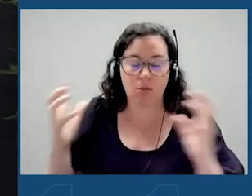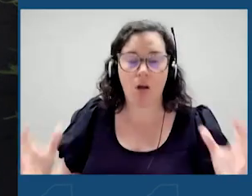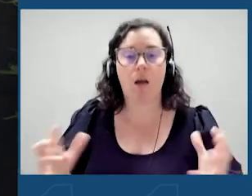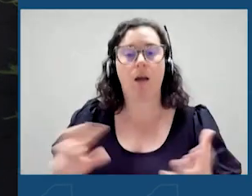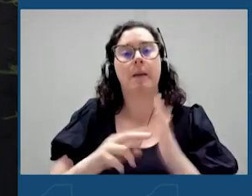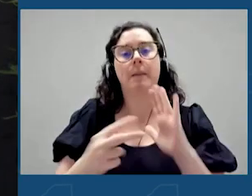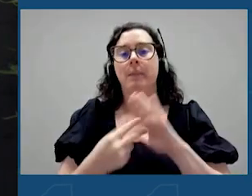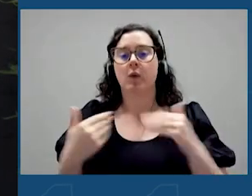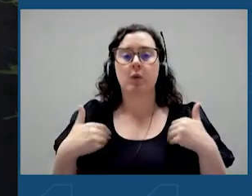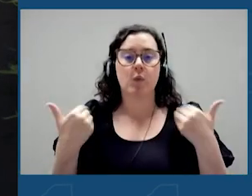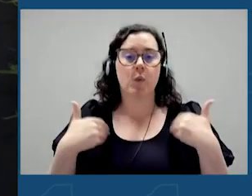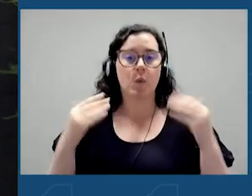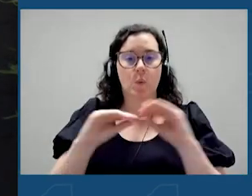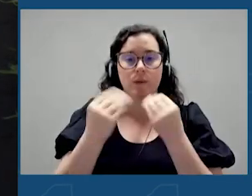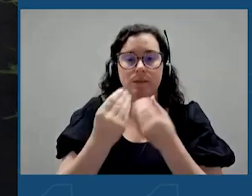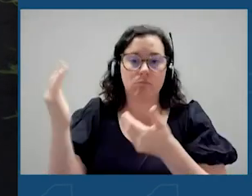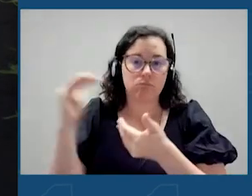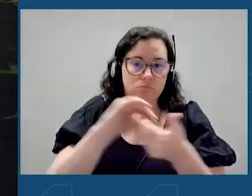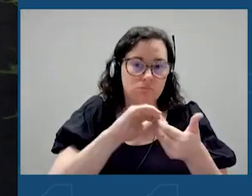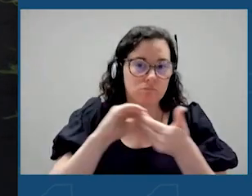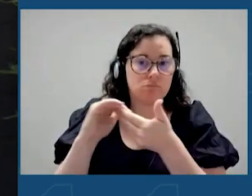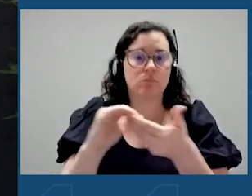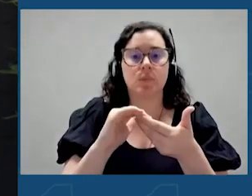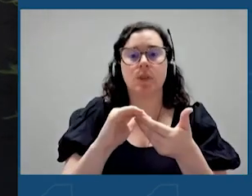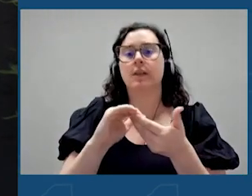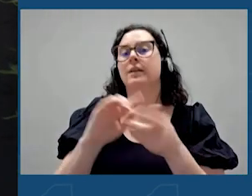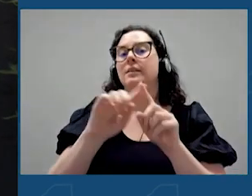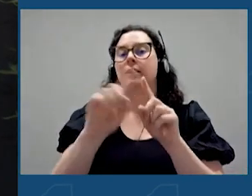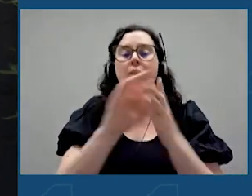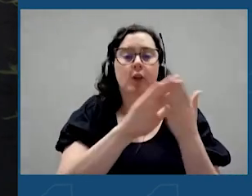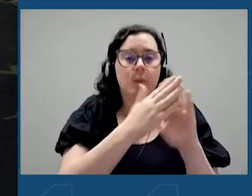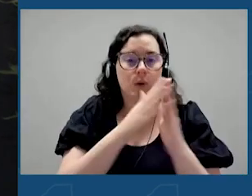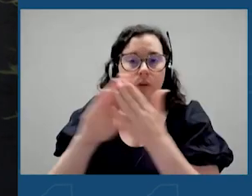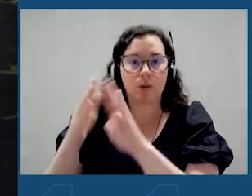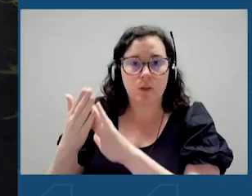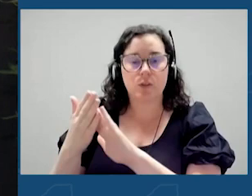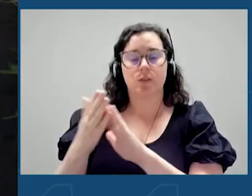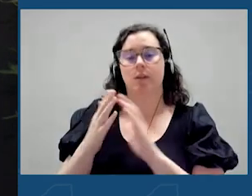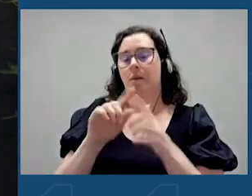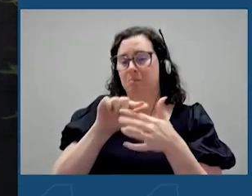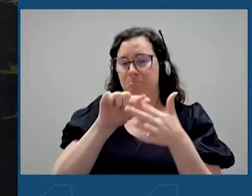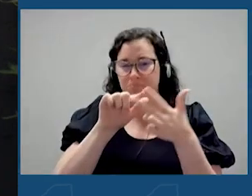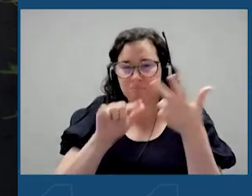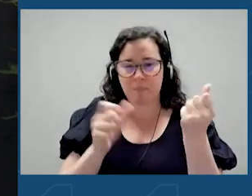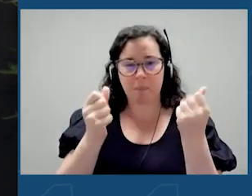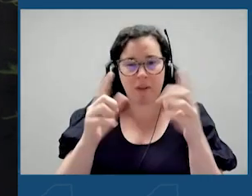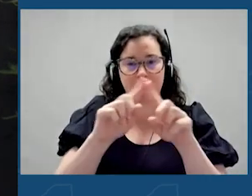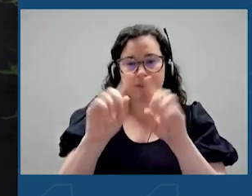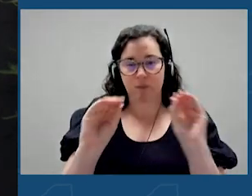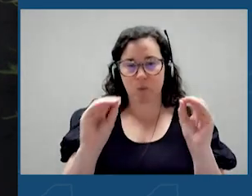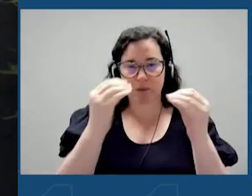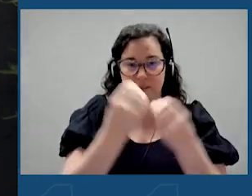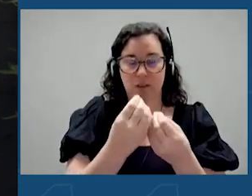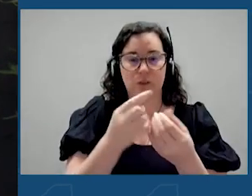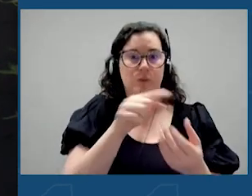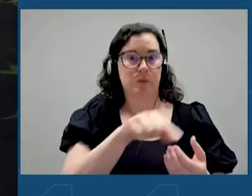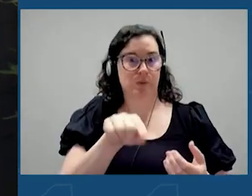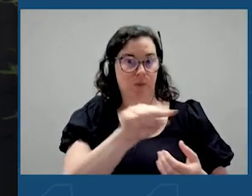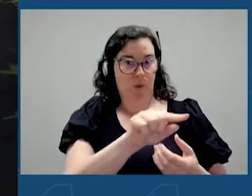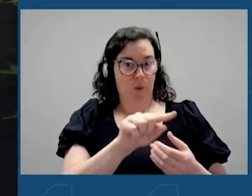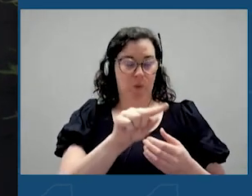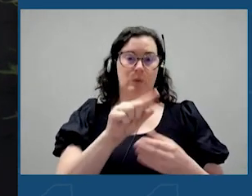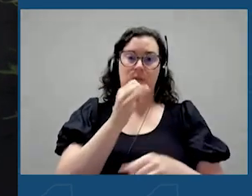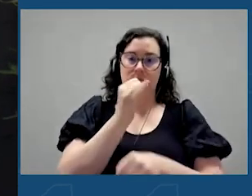organizations like SUNY New Paltz, Ulster Community College, and Ulster BOCES. All of them, we harness the power of those